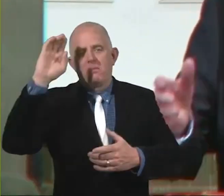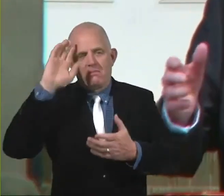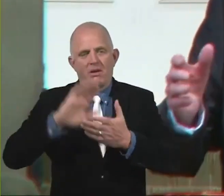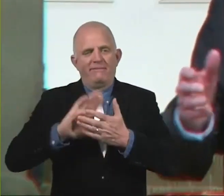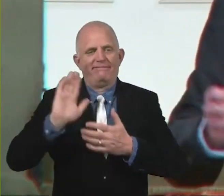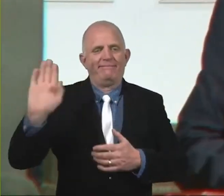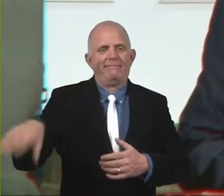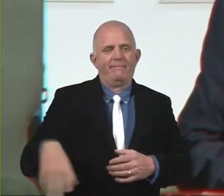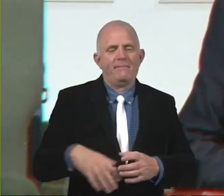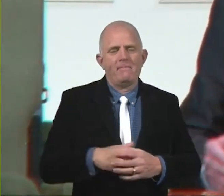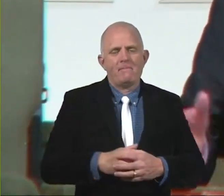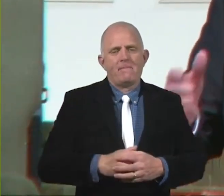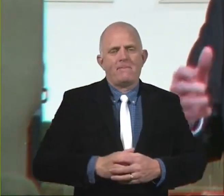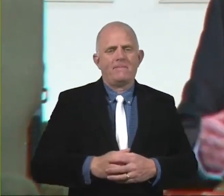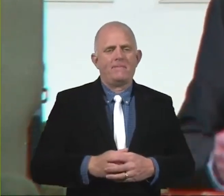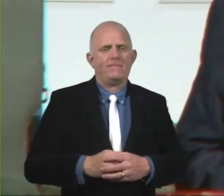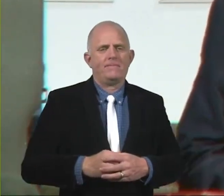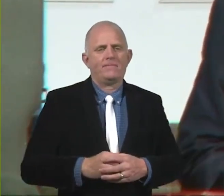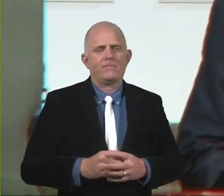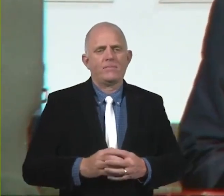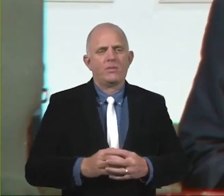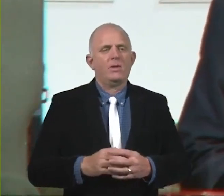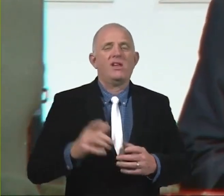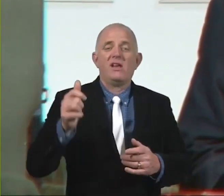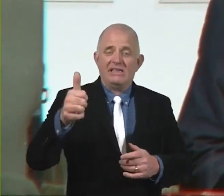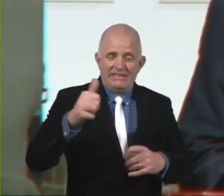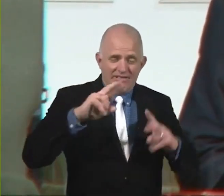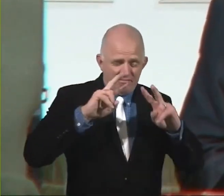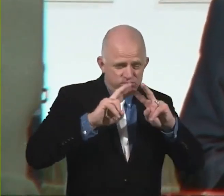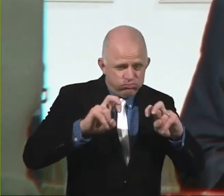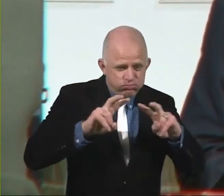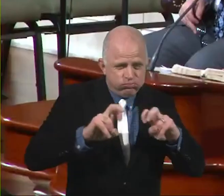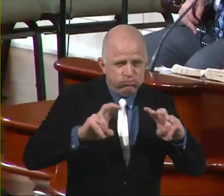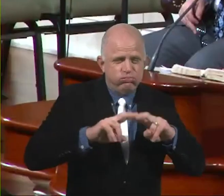You need to digest this book.